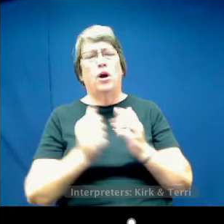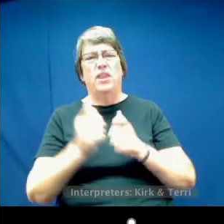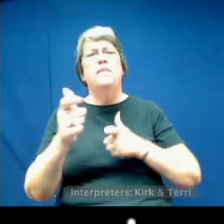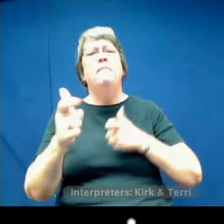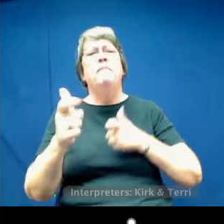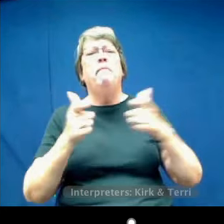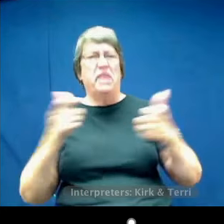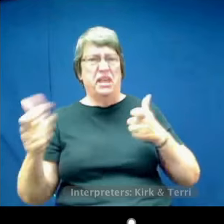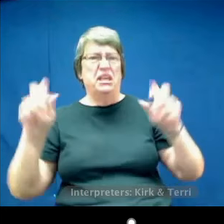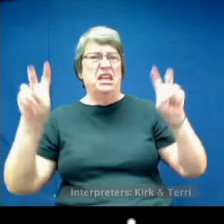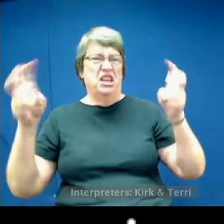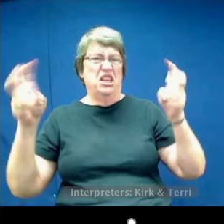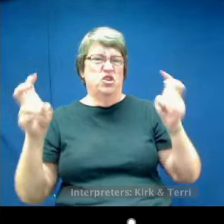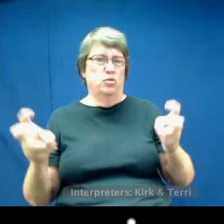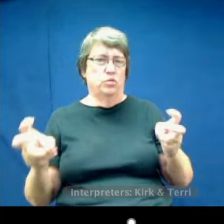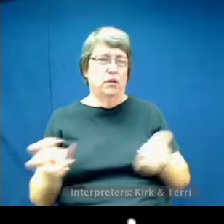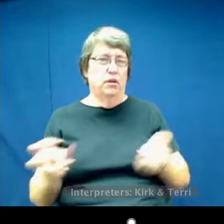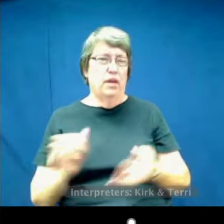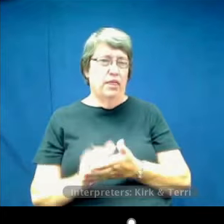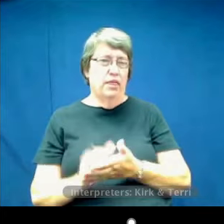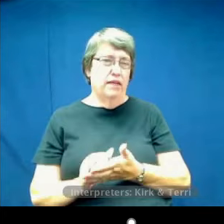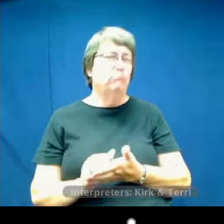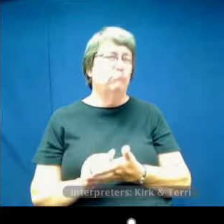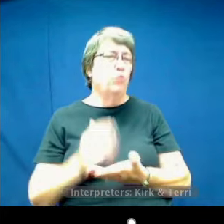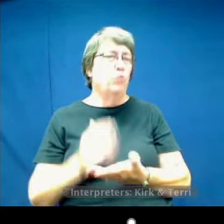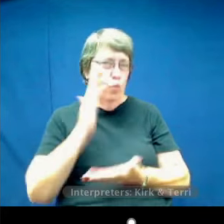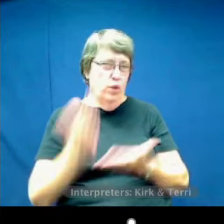can anticipate that you'll be faced with in interpreting